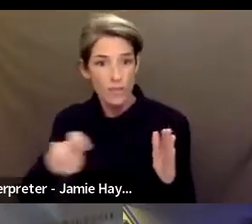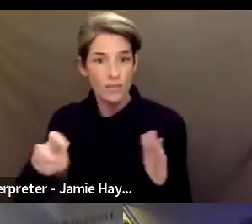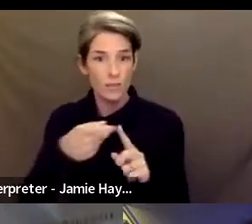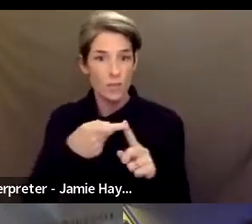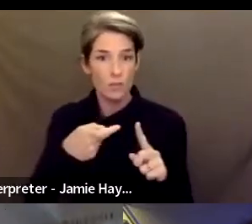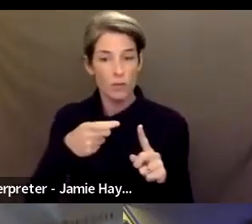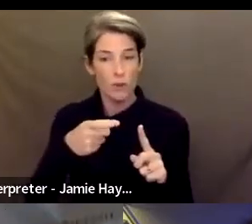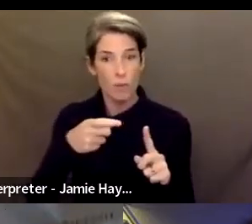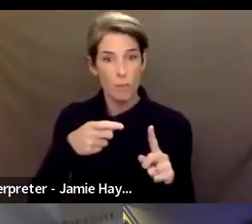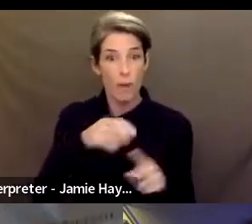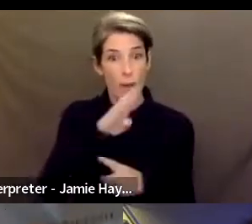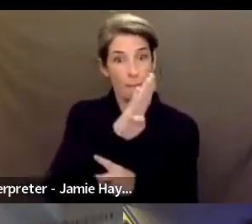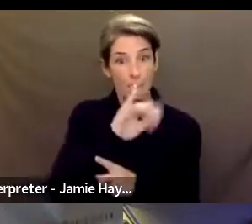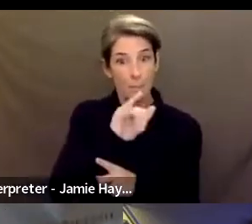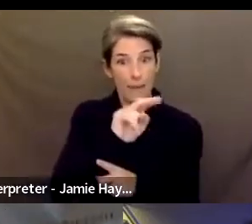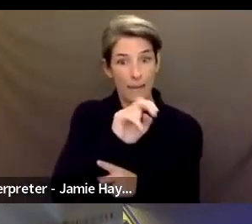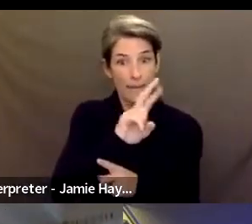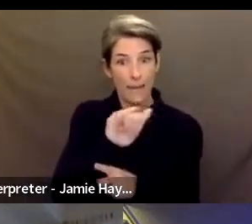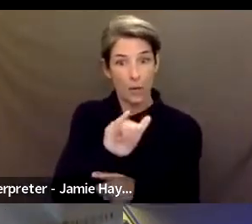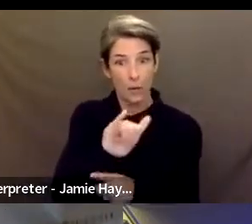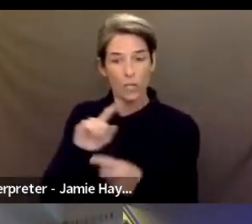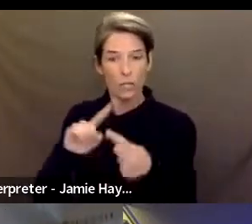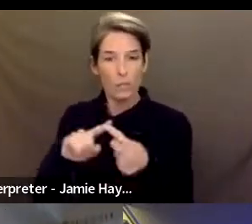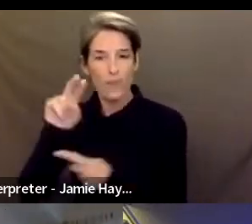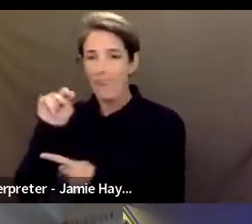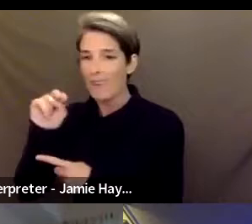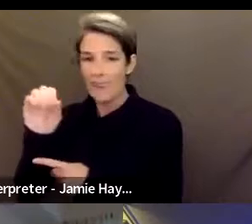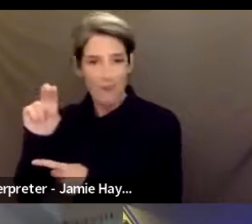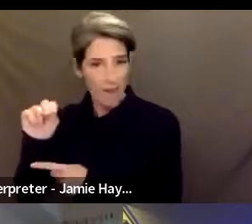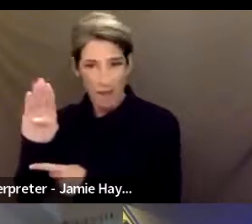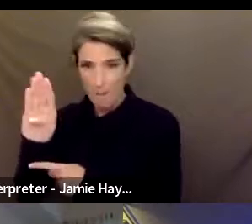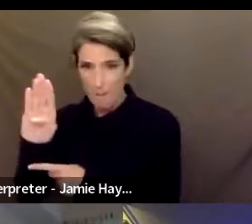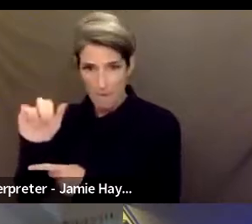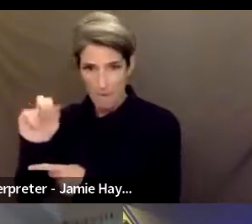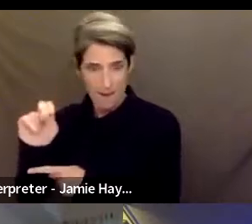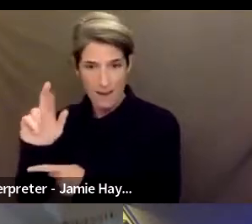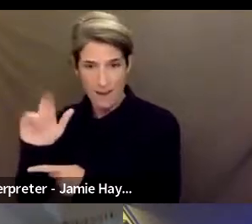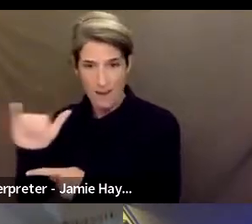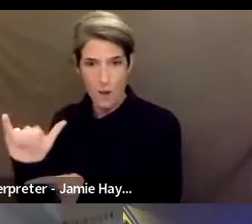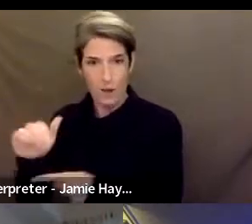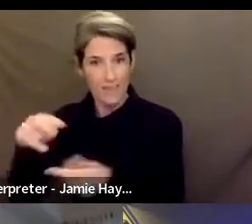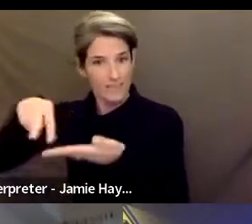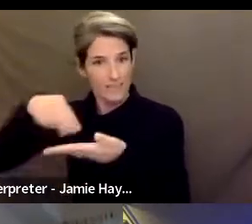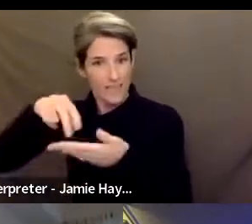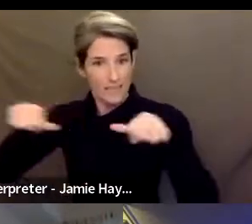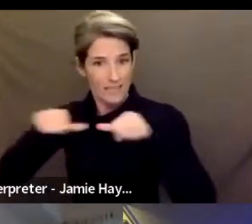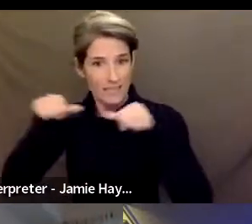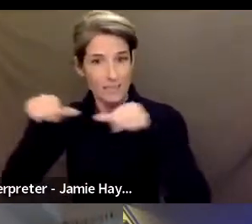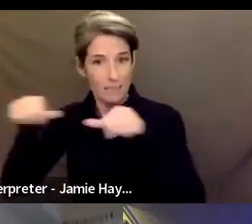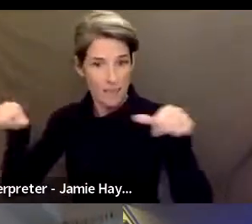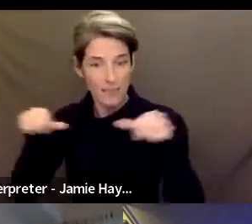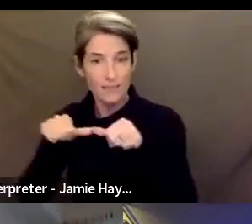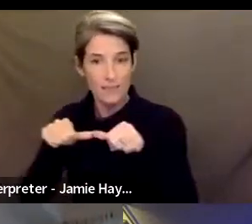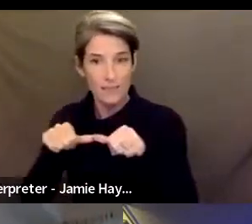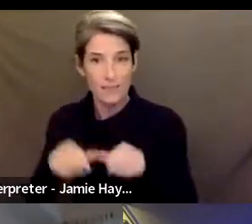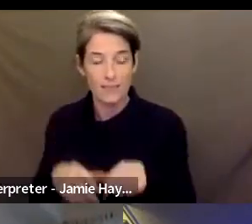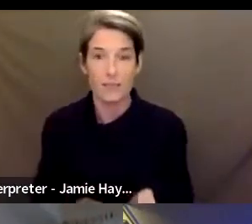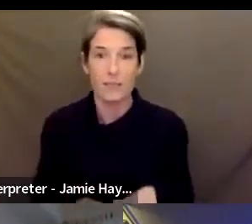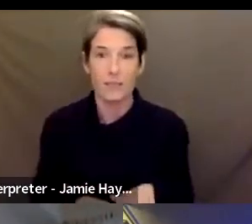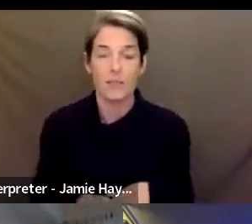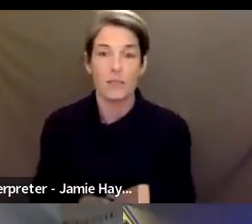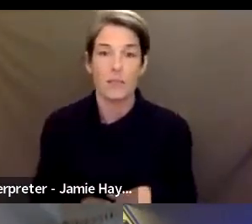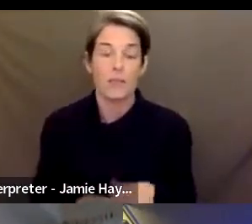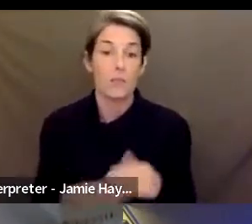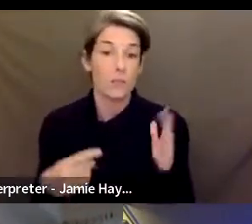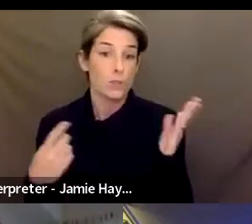And if for whatever reason there is a binary requirement, being articulating that early on, saying